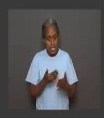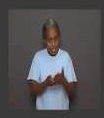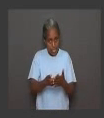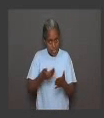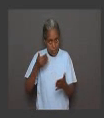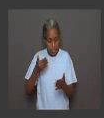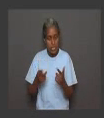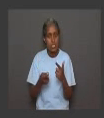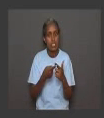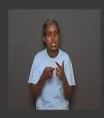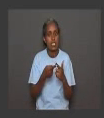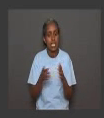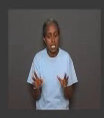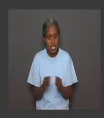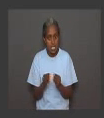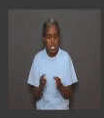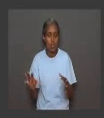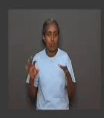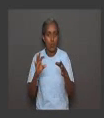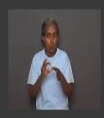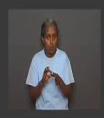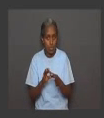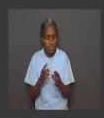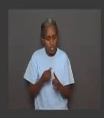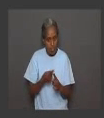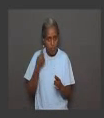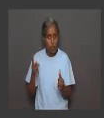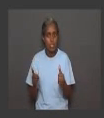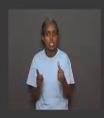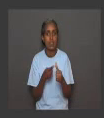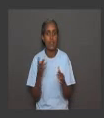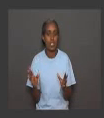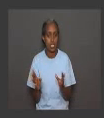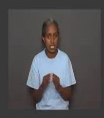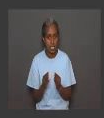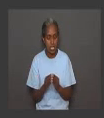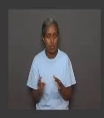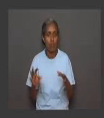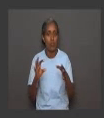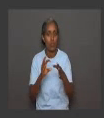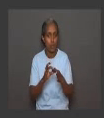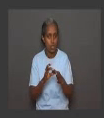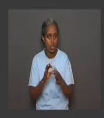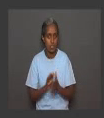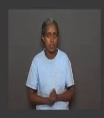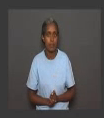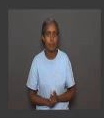Subtract the second set of coordinates from the first set of coordinates.